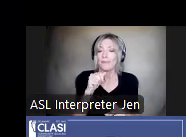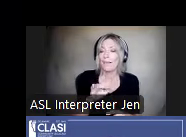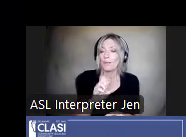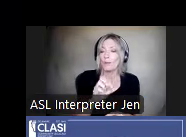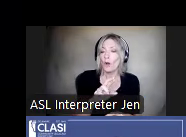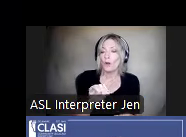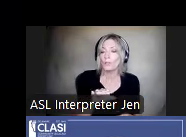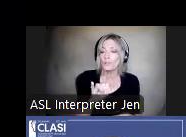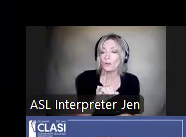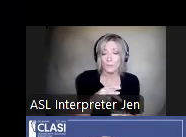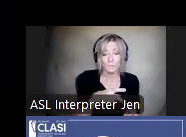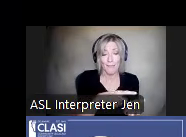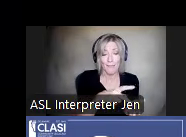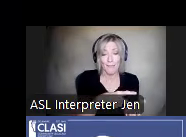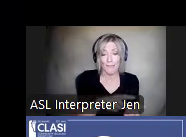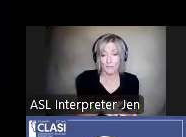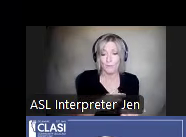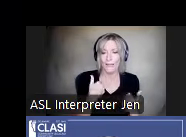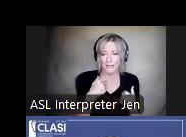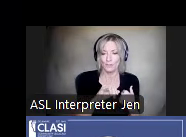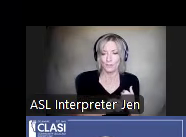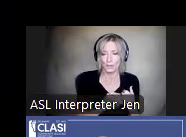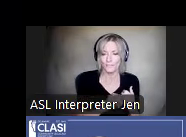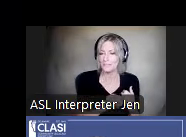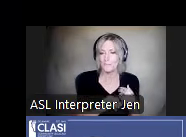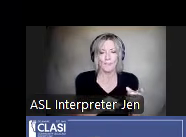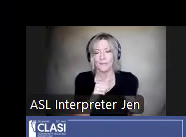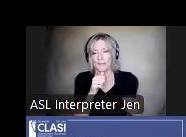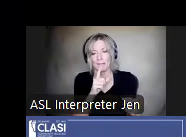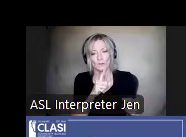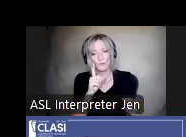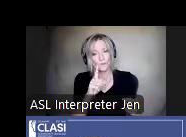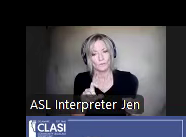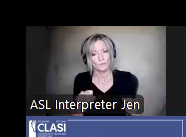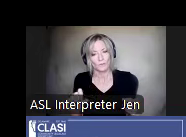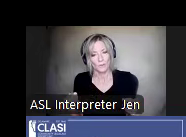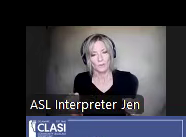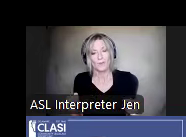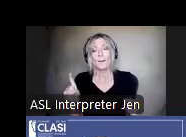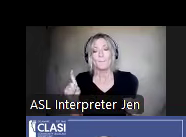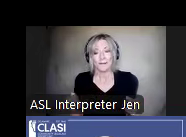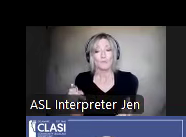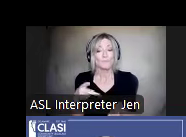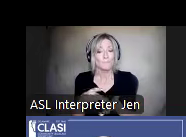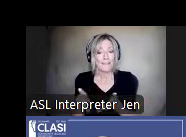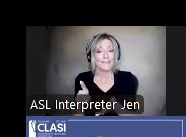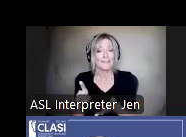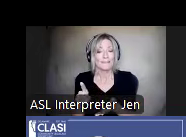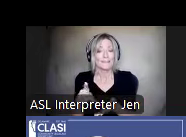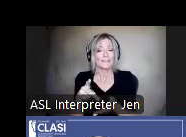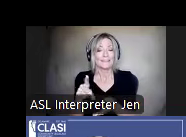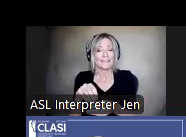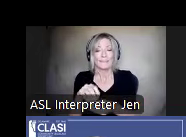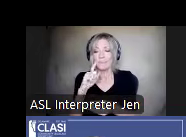make your first payment and you are insured, that is not true for Social Security status. You have to pay in for a certain amount